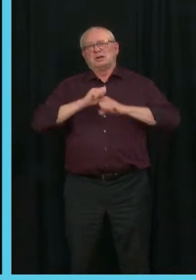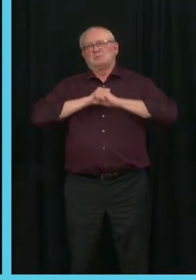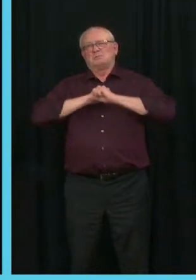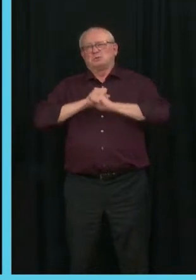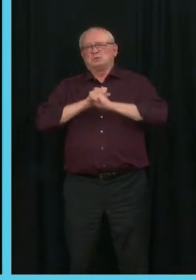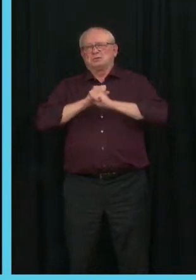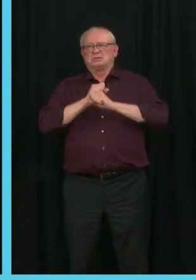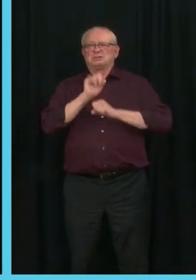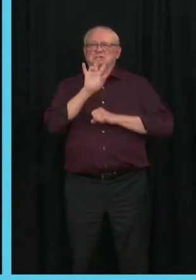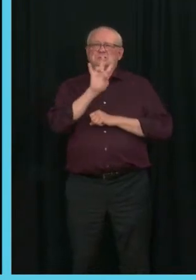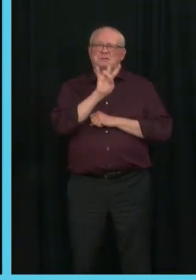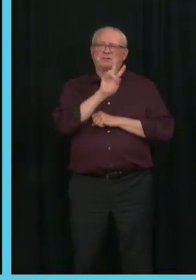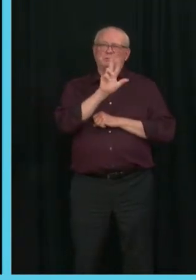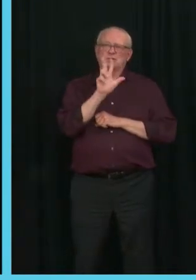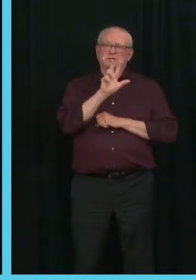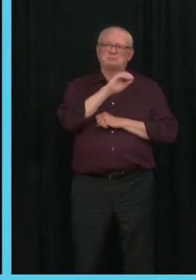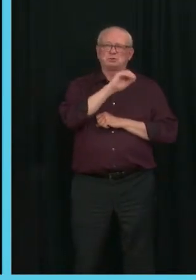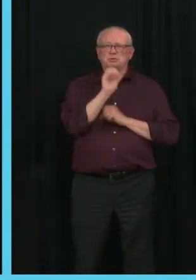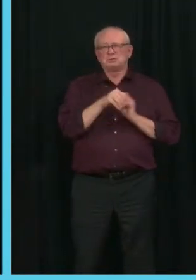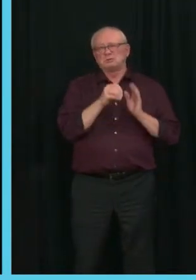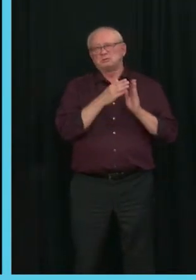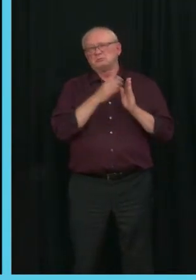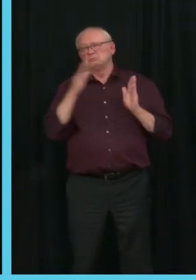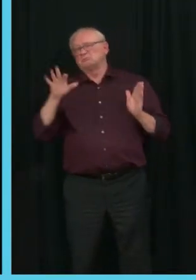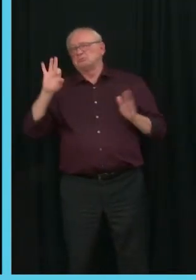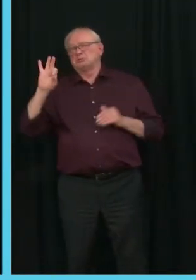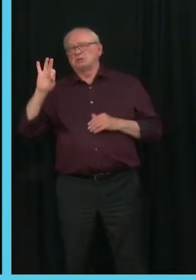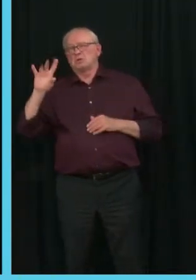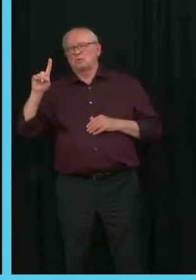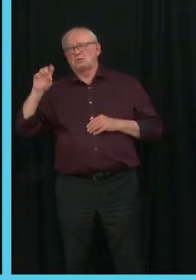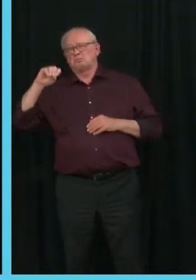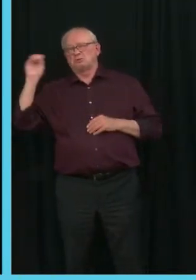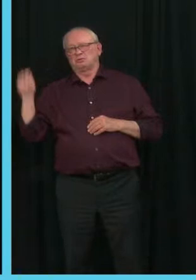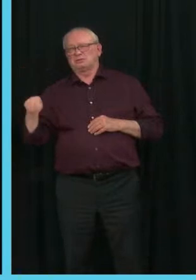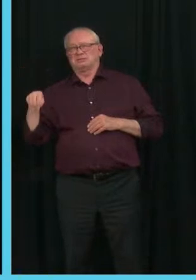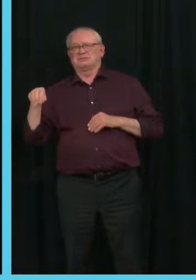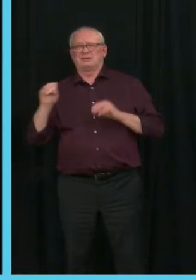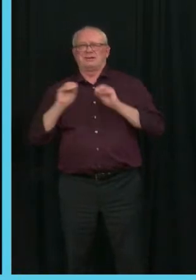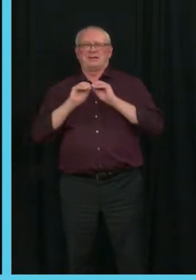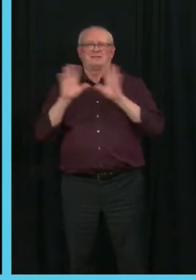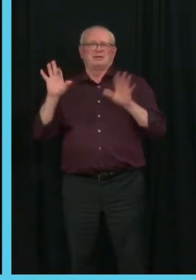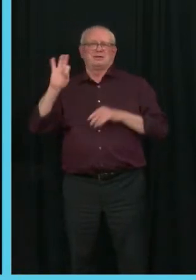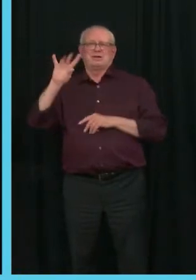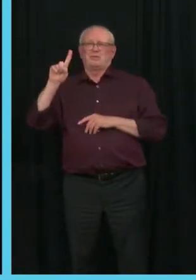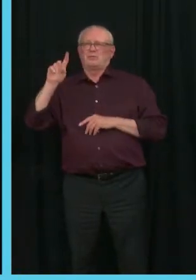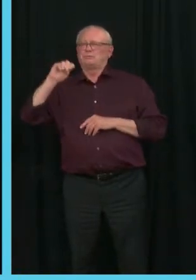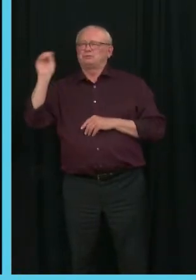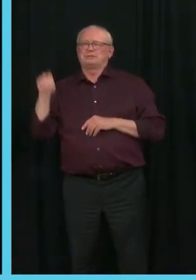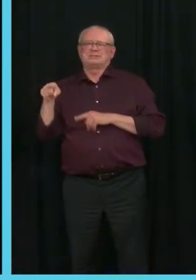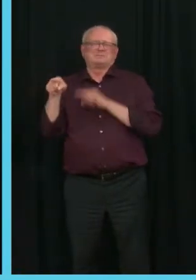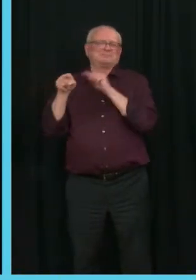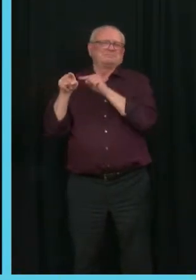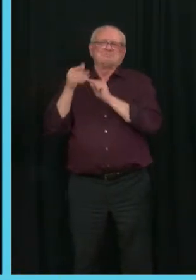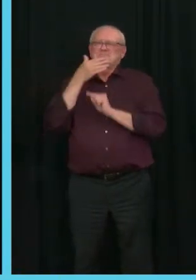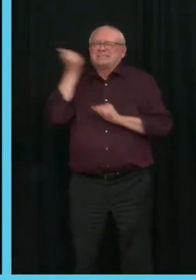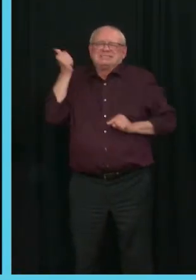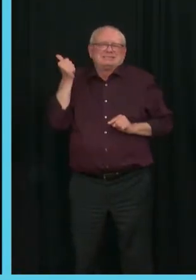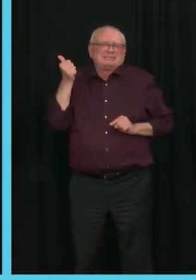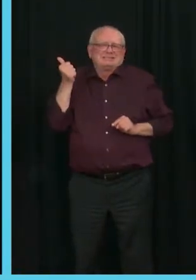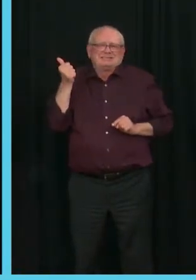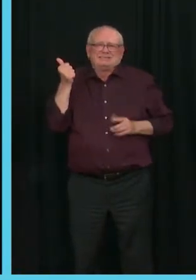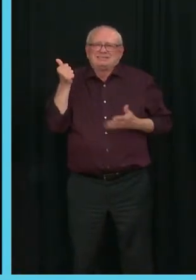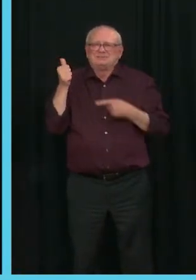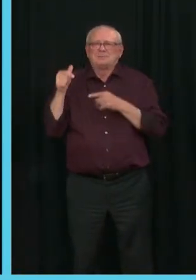about 91% protection, it is clear that completing that second dose substantially lowers the risk of getting